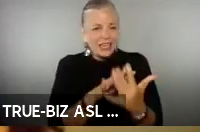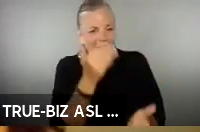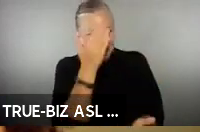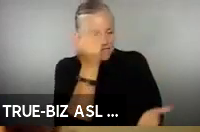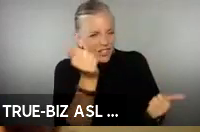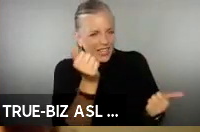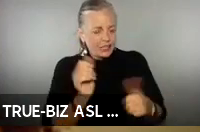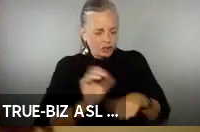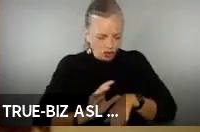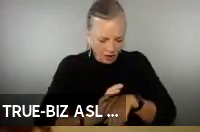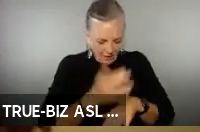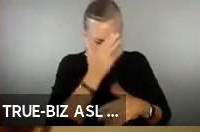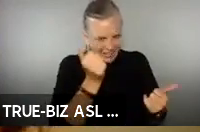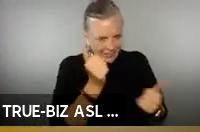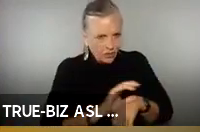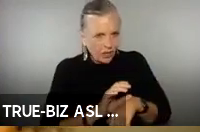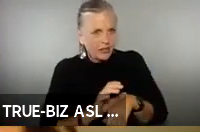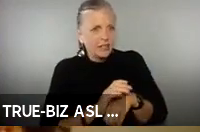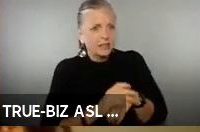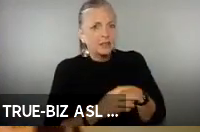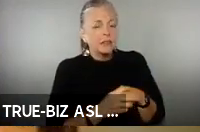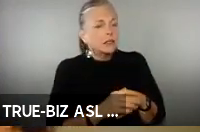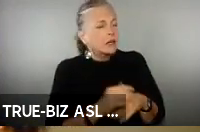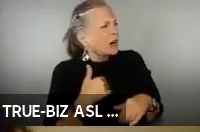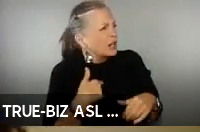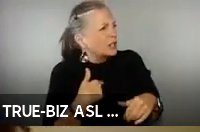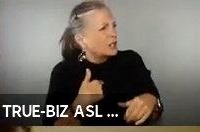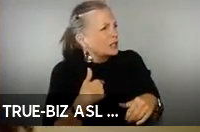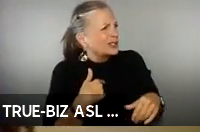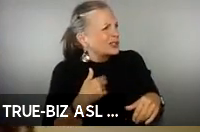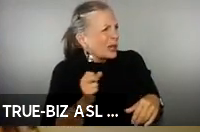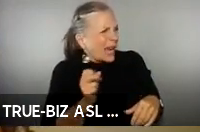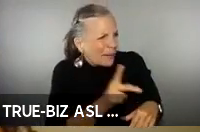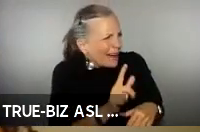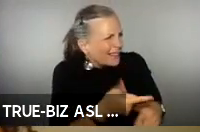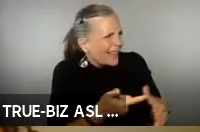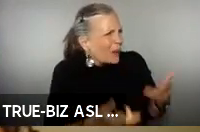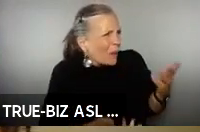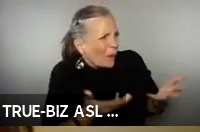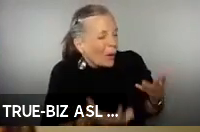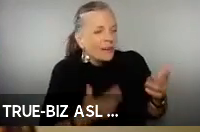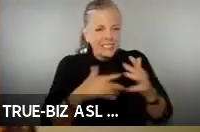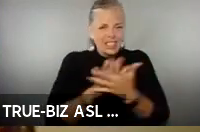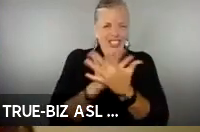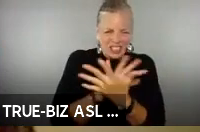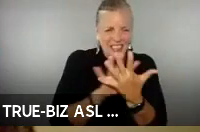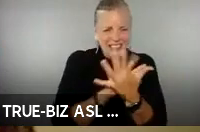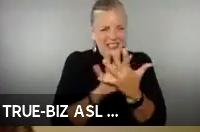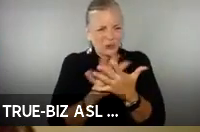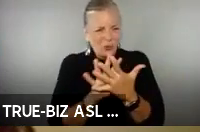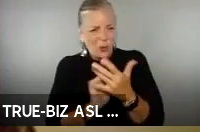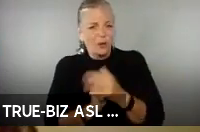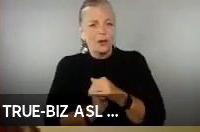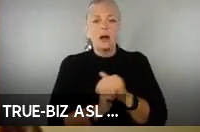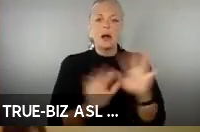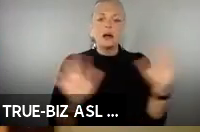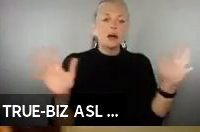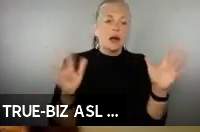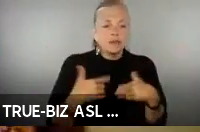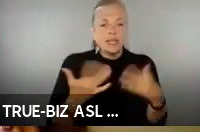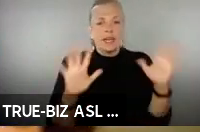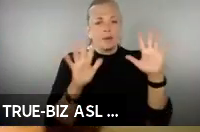a chocolate. Early morning? Should I come back later or not at all? I'll be a month.